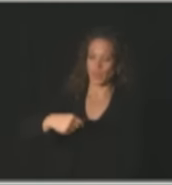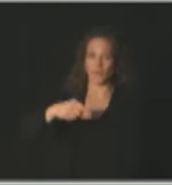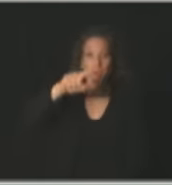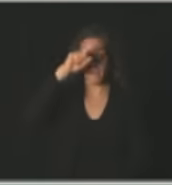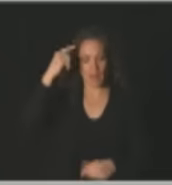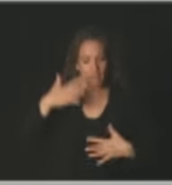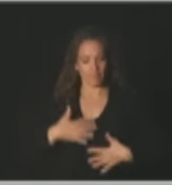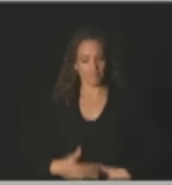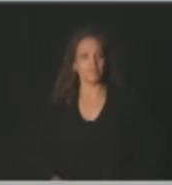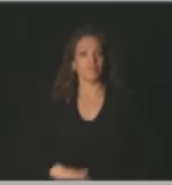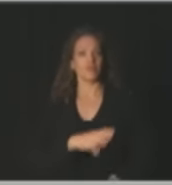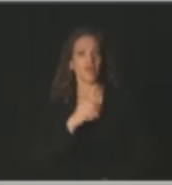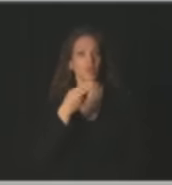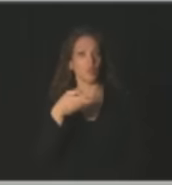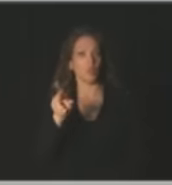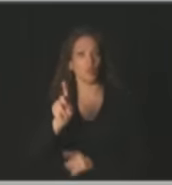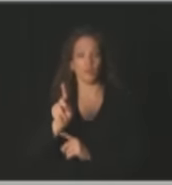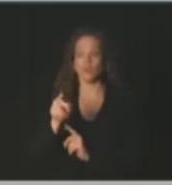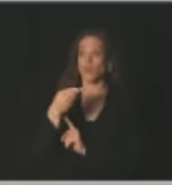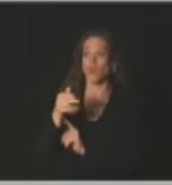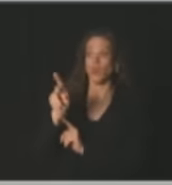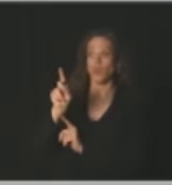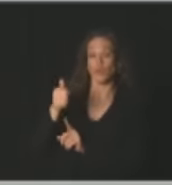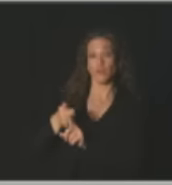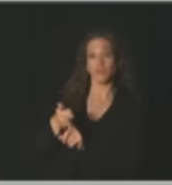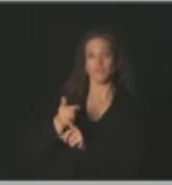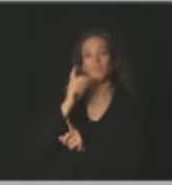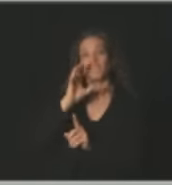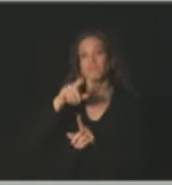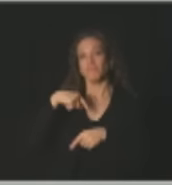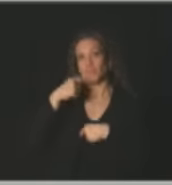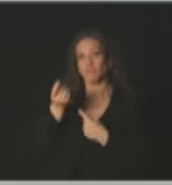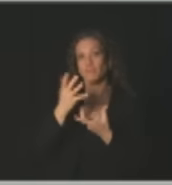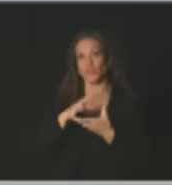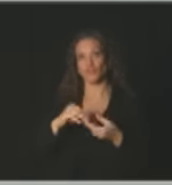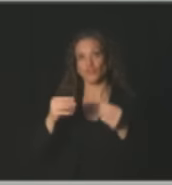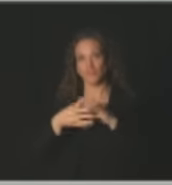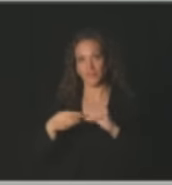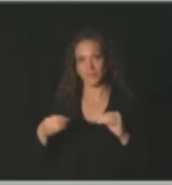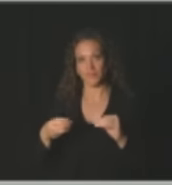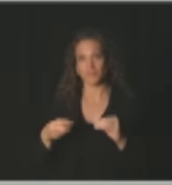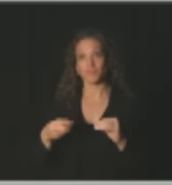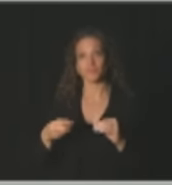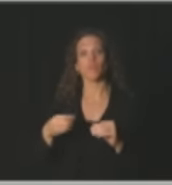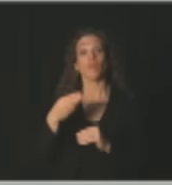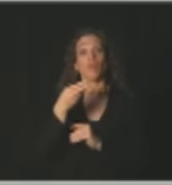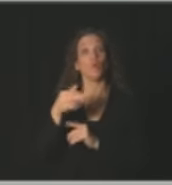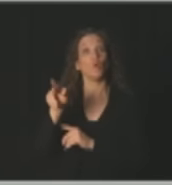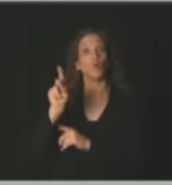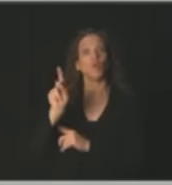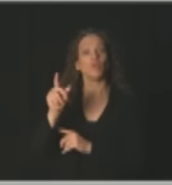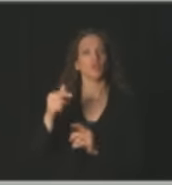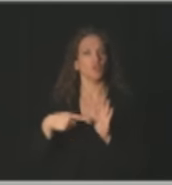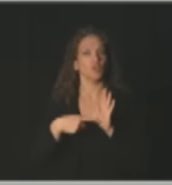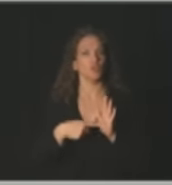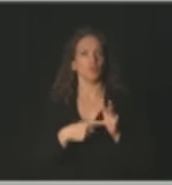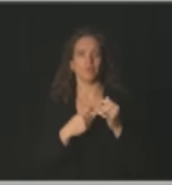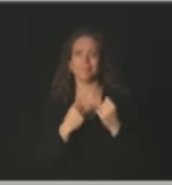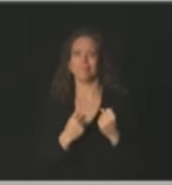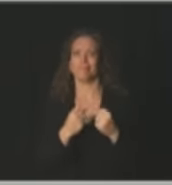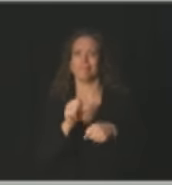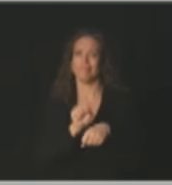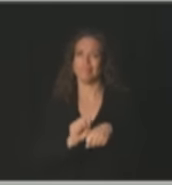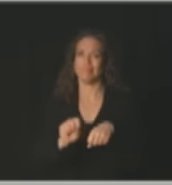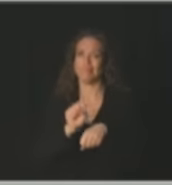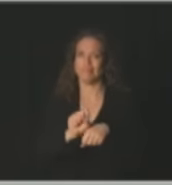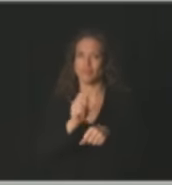hood. It is the hood that tells the story. The hood symbolizes much hard work. It